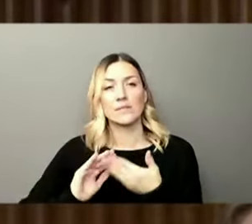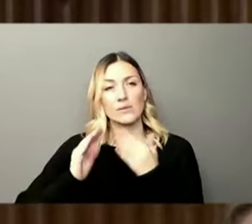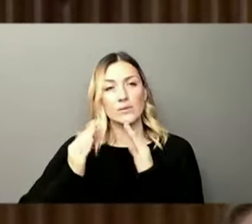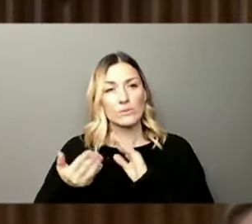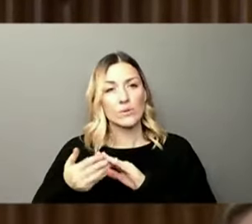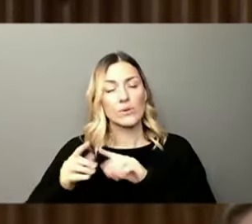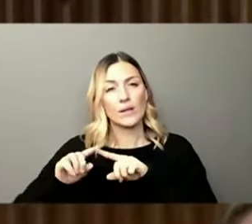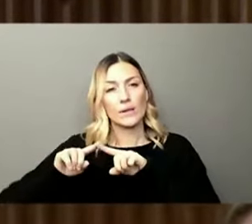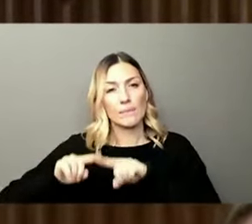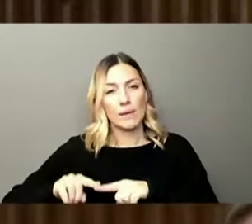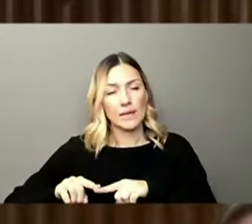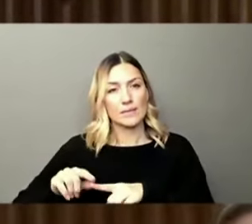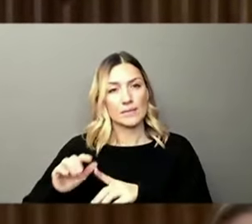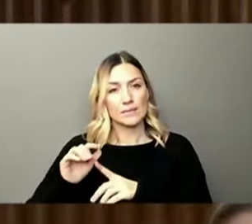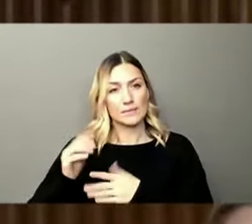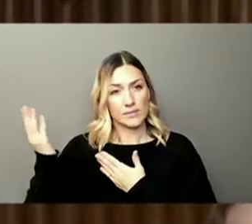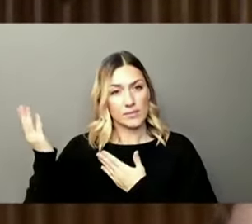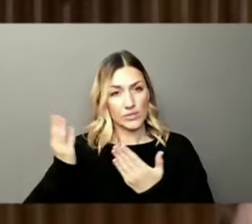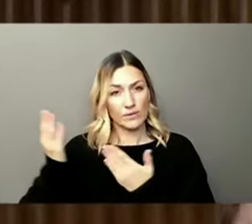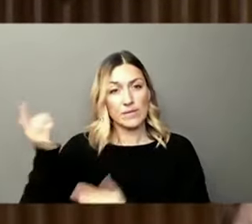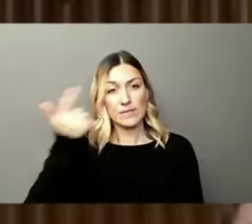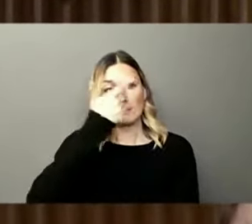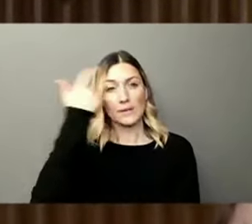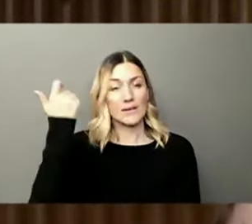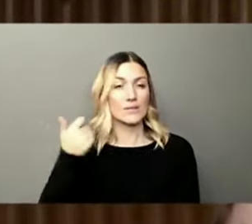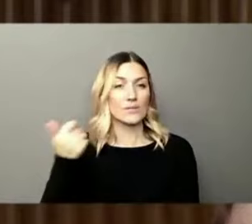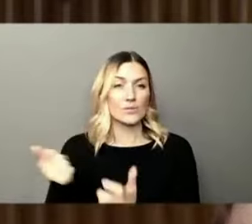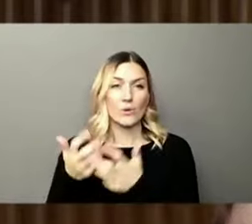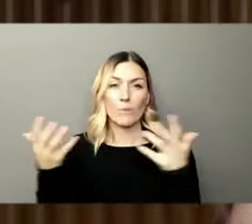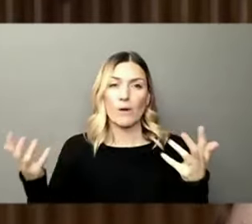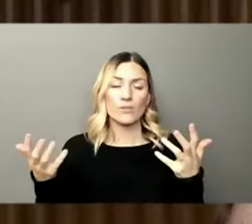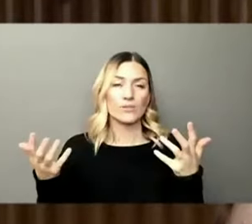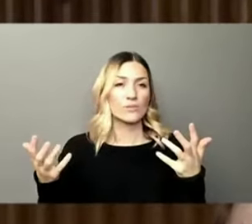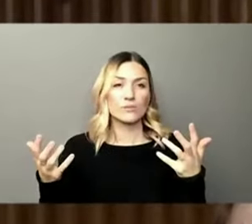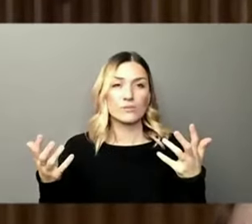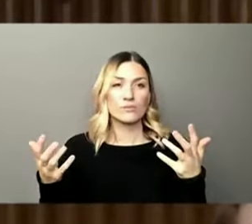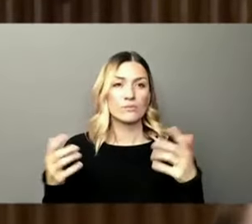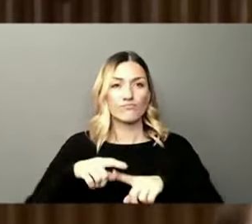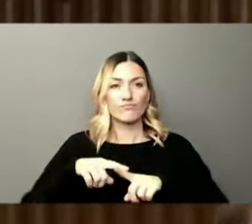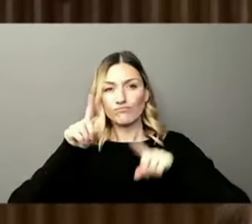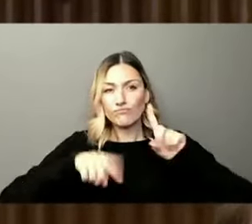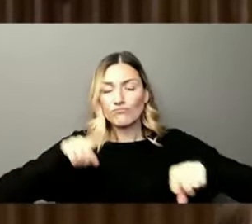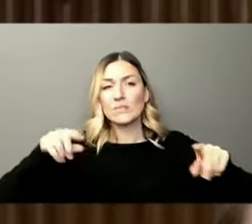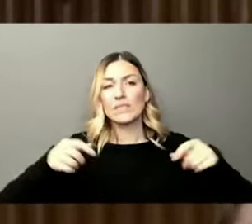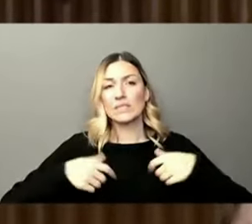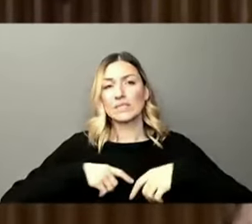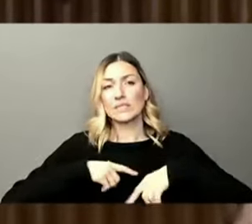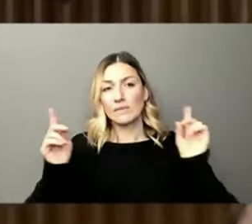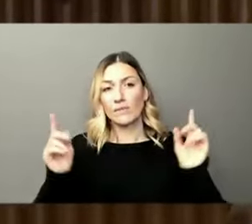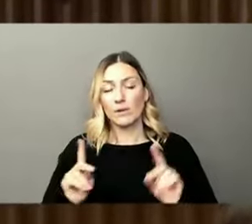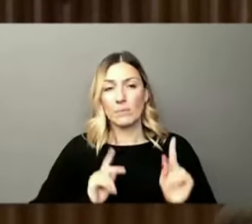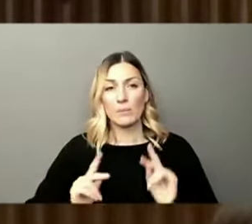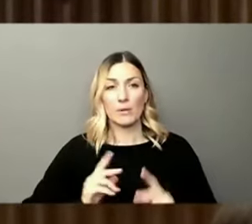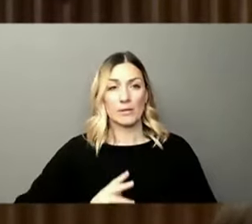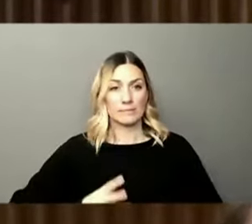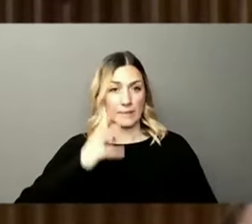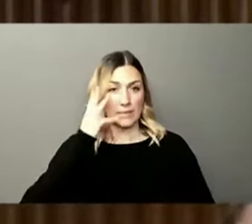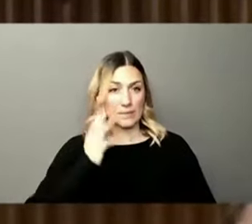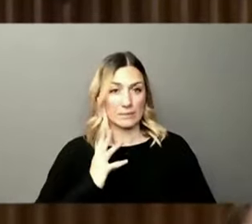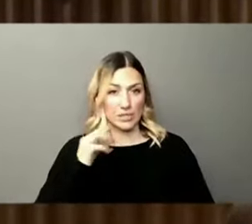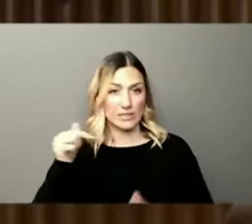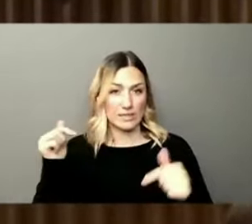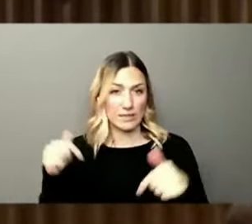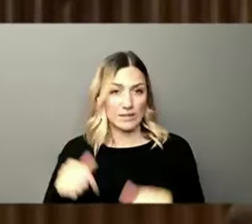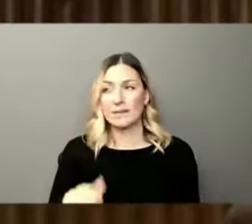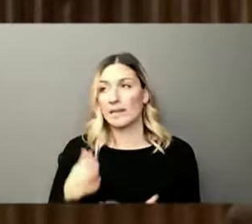services, because there's just such a broad population of folks who are living with this. Right, great. Well, thank you. I'm out of